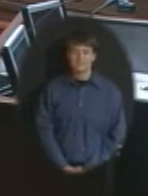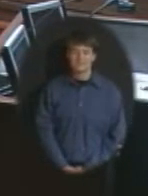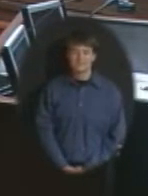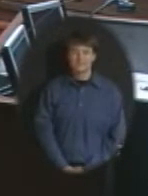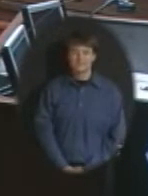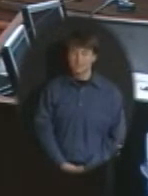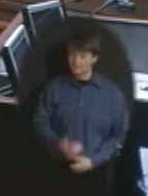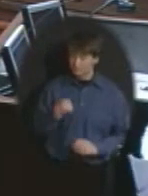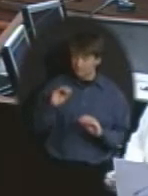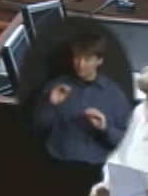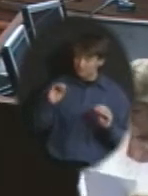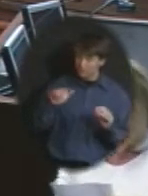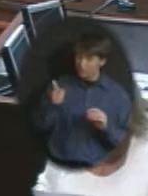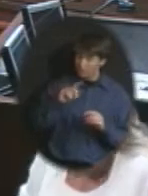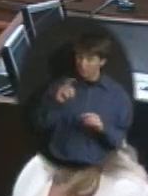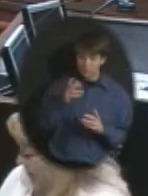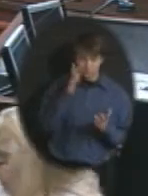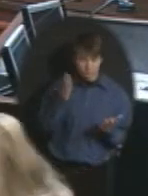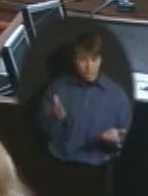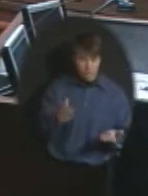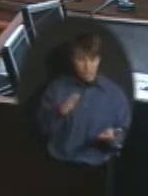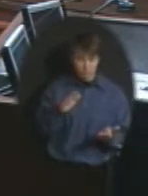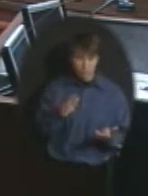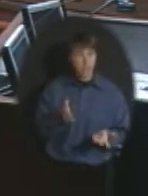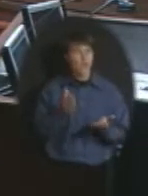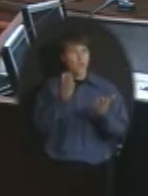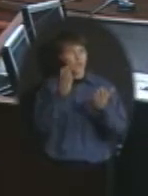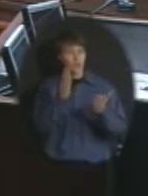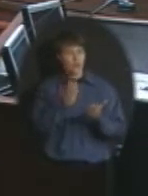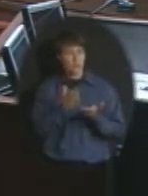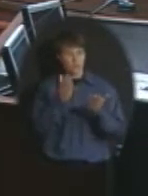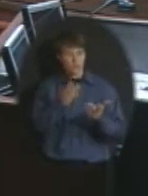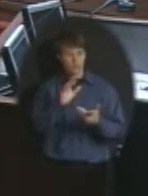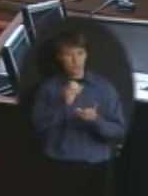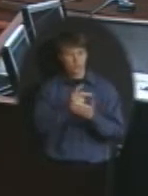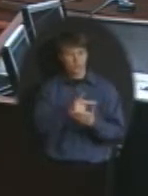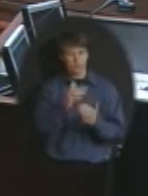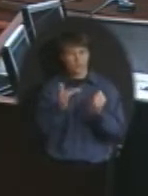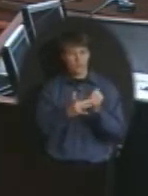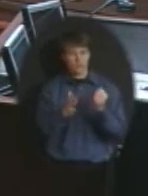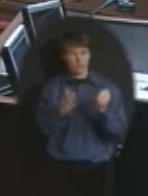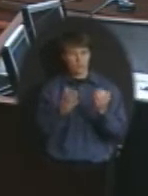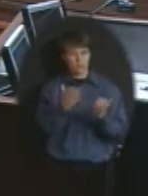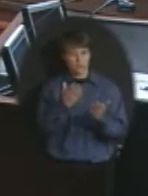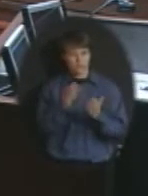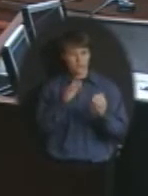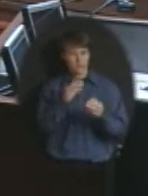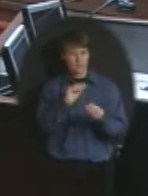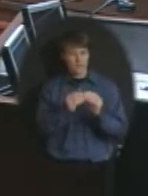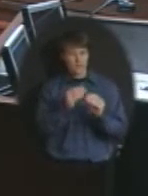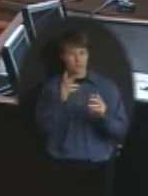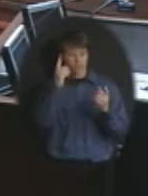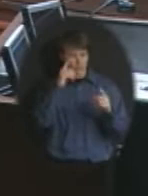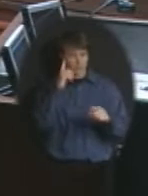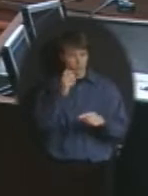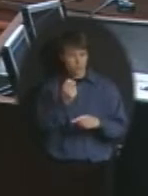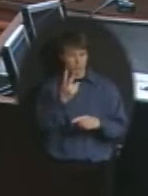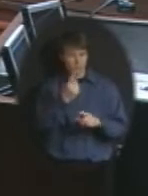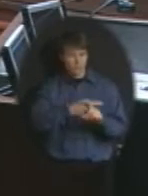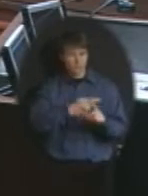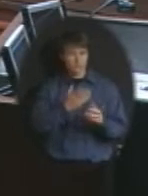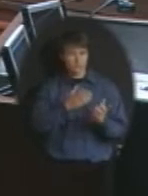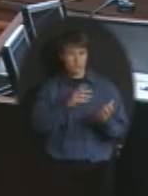If there are no more questions, I would entertain a motion. I would move to approve the technology service and maintenance agreements for the next 12 months as